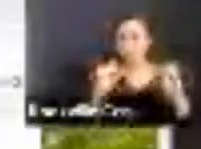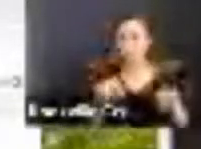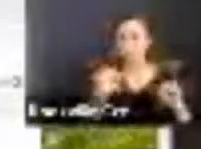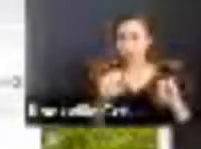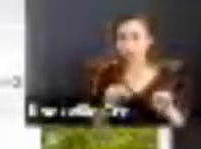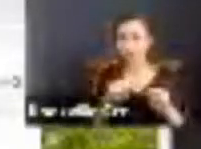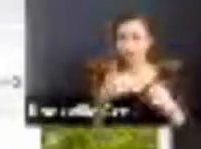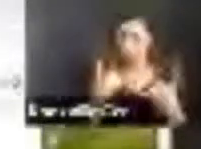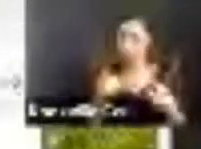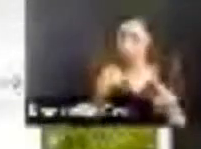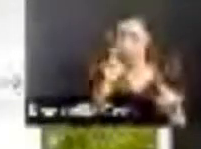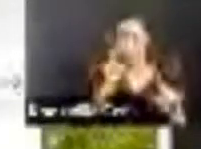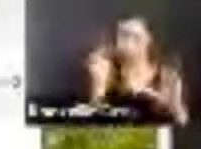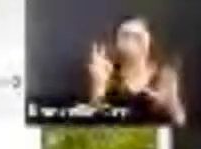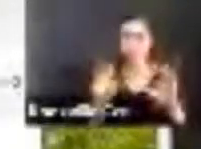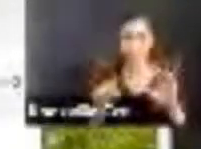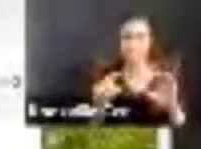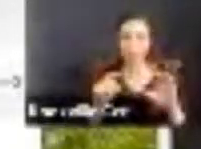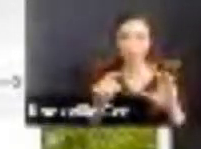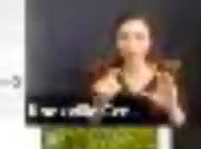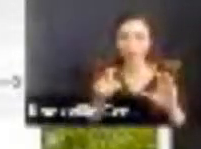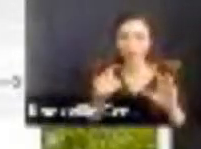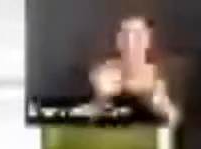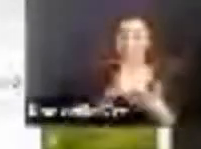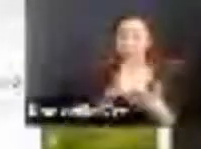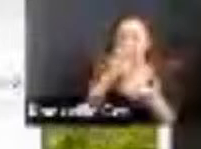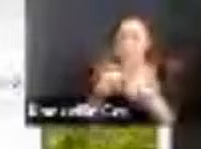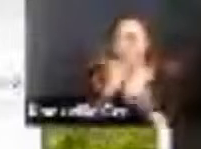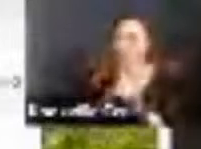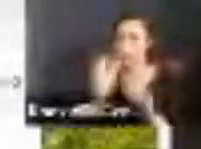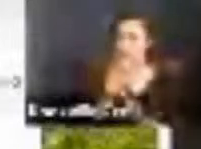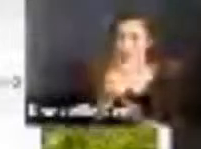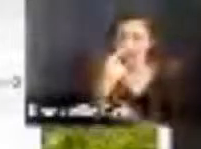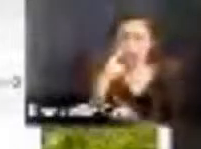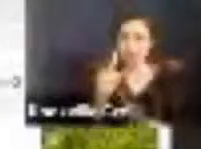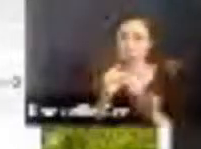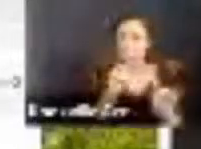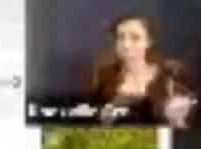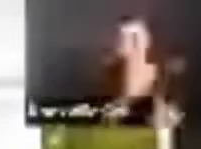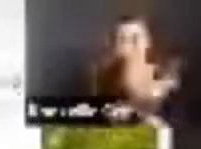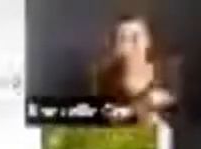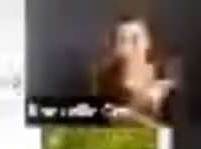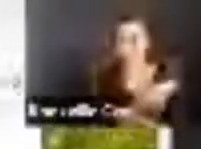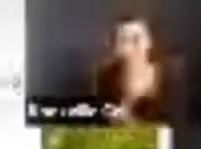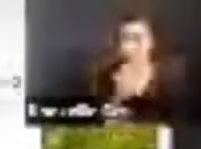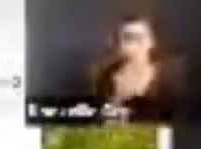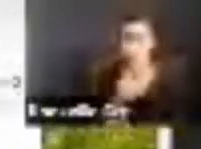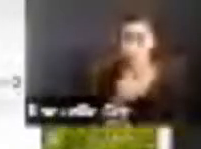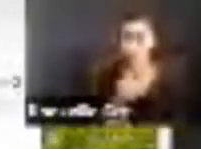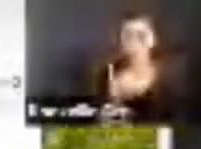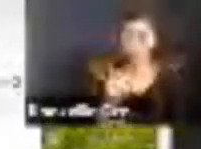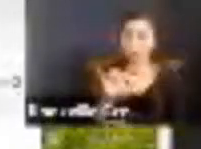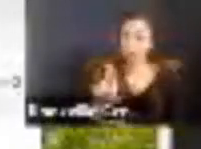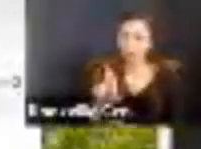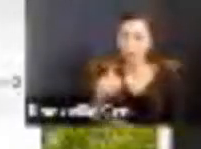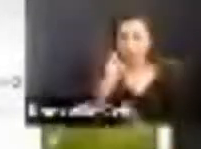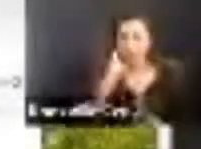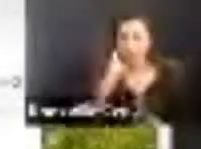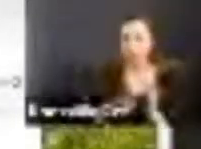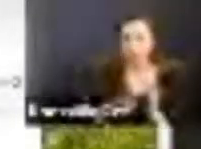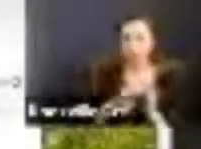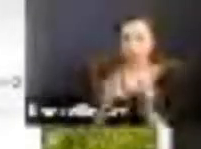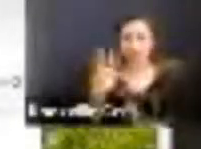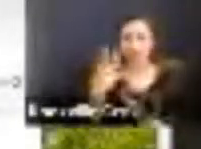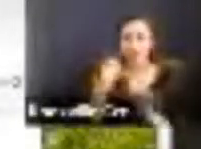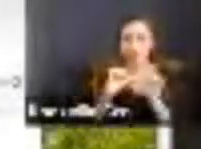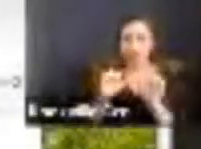capacity. We saw no flags regarding hospitalizations or ICU beds. However, we did see 4 consecutive days of yellow